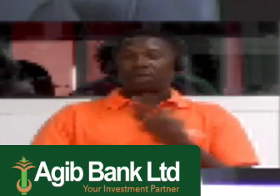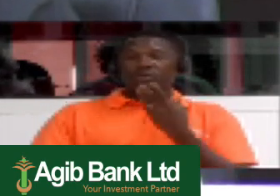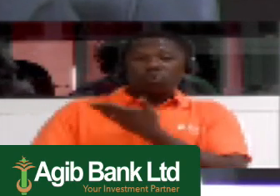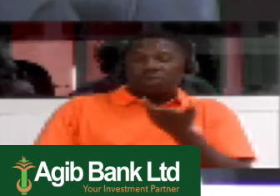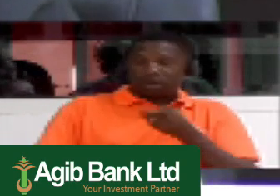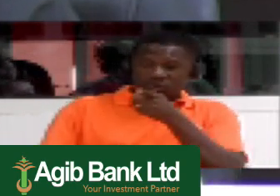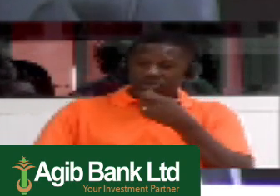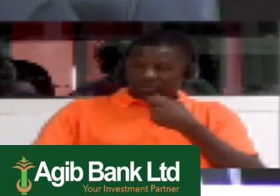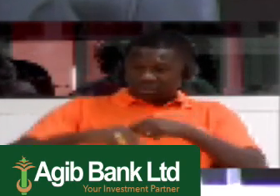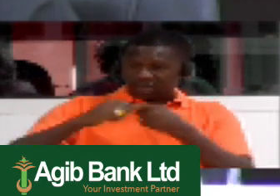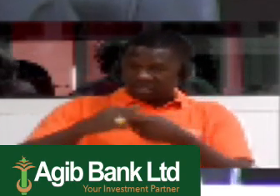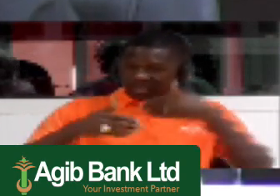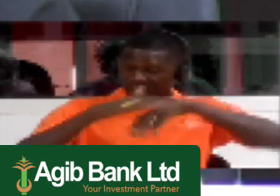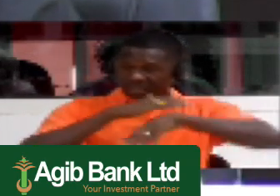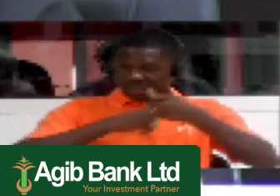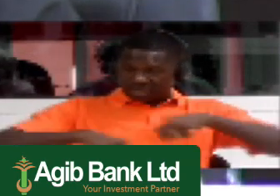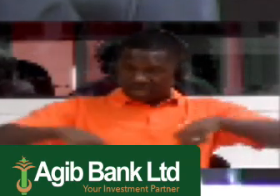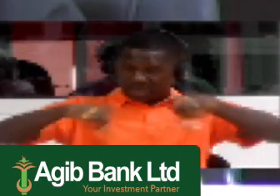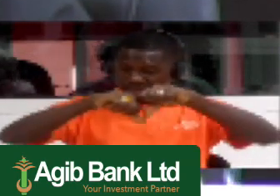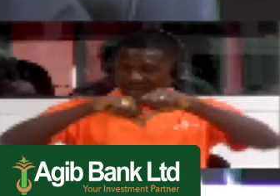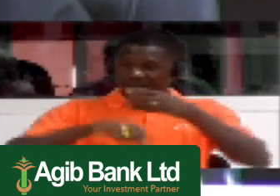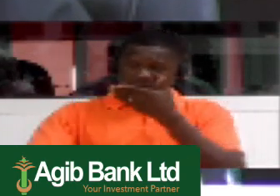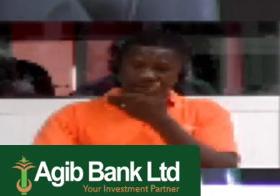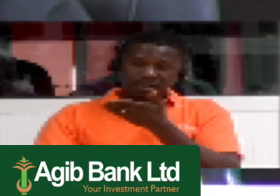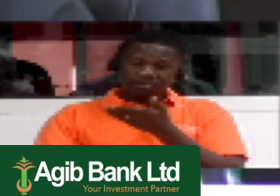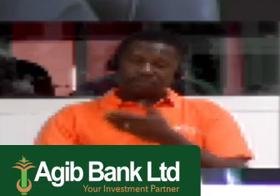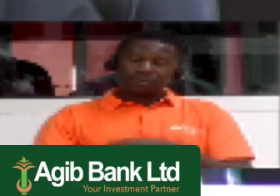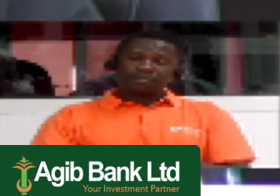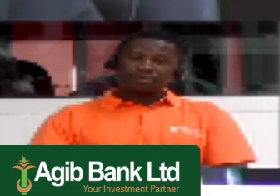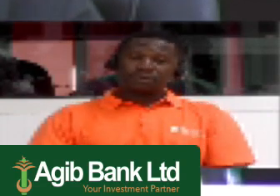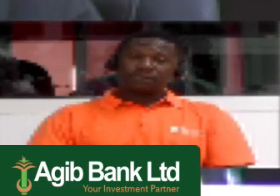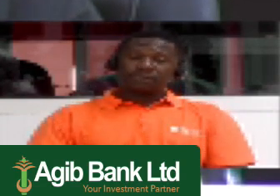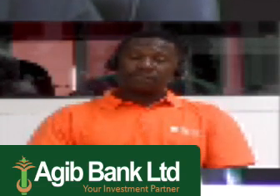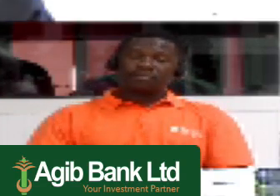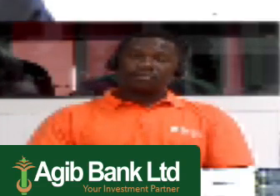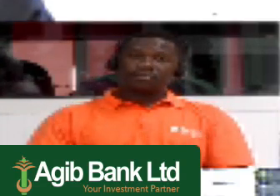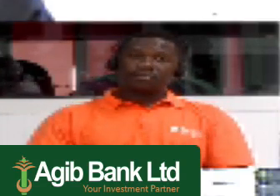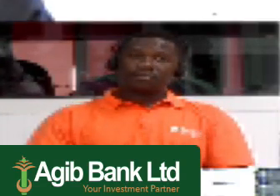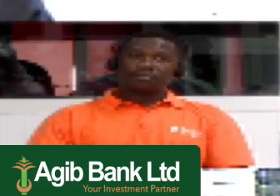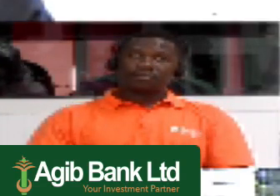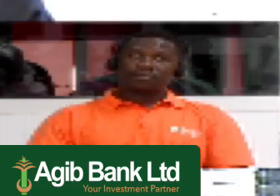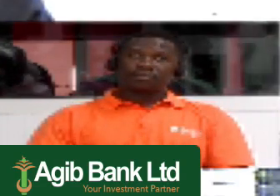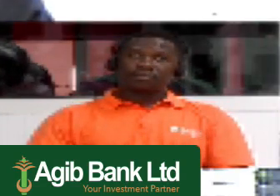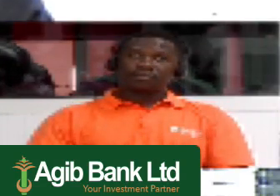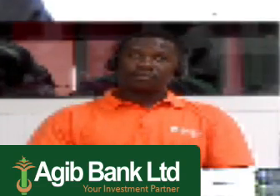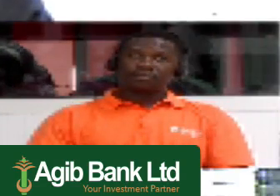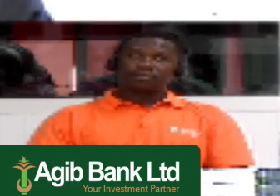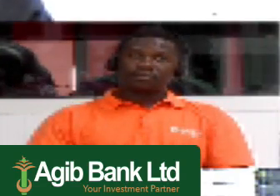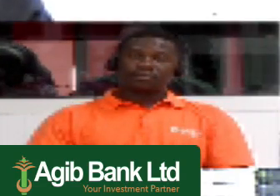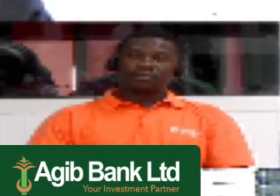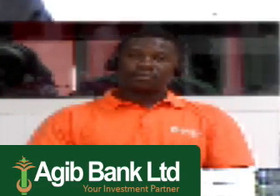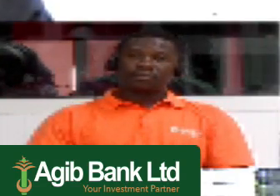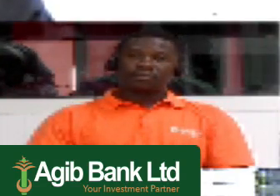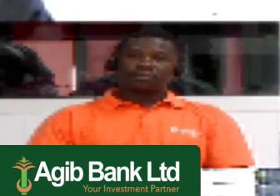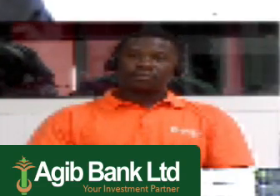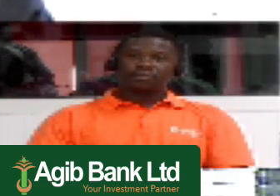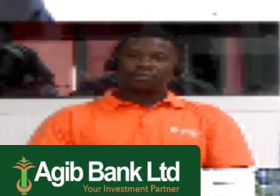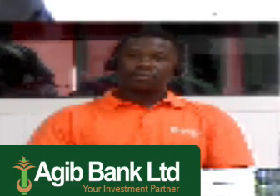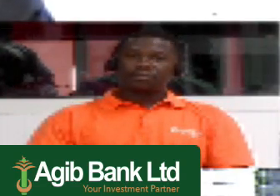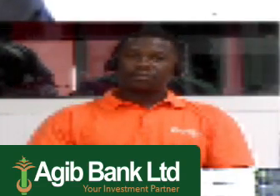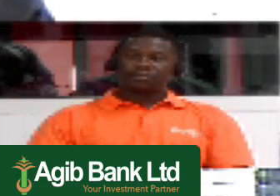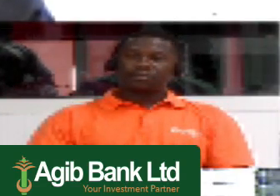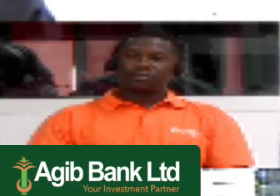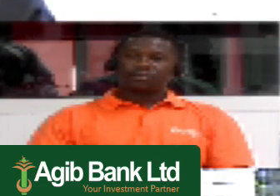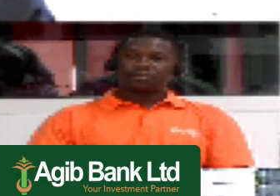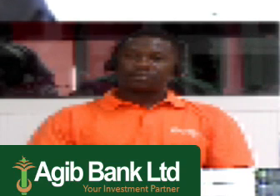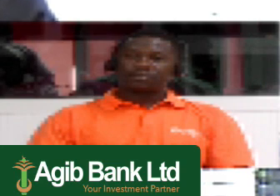that area? Ako ila du ko ni across jamako no ke nyin alfalu kantar lalti ko fole yakendi yo karam